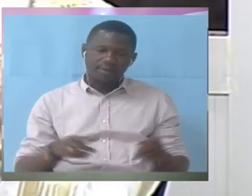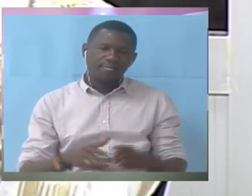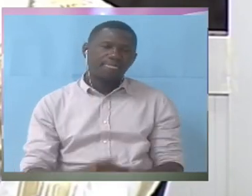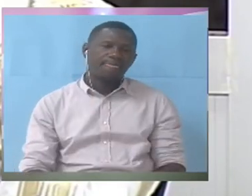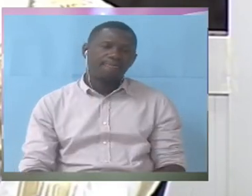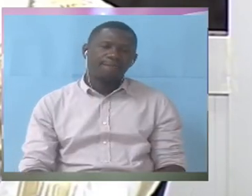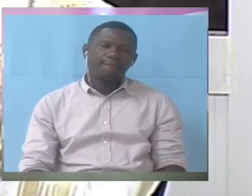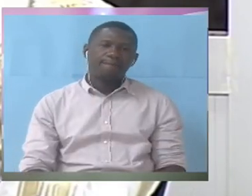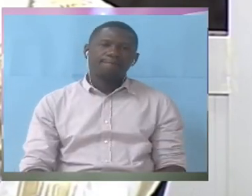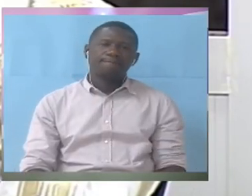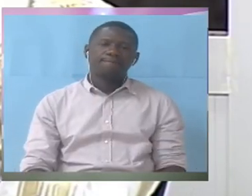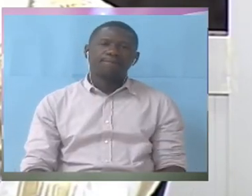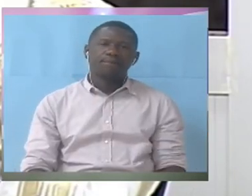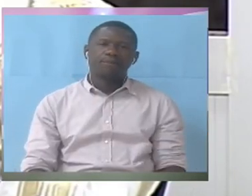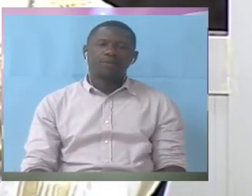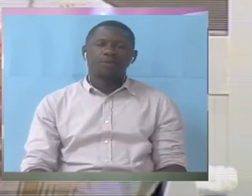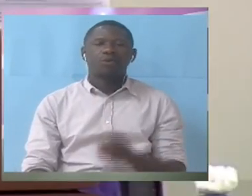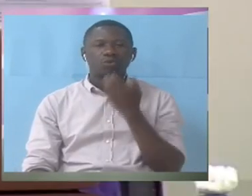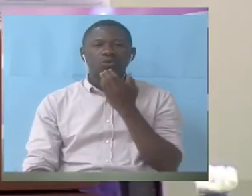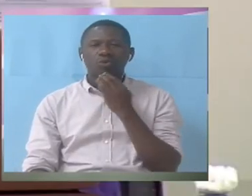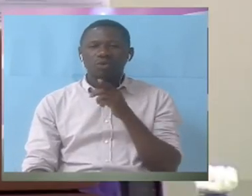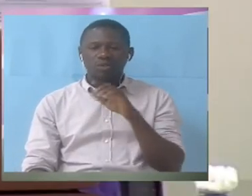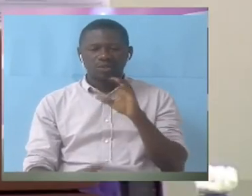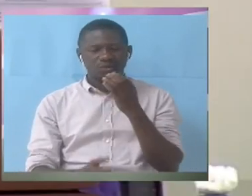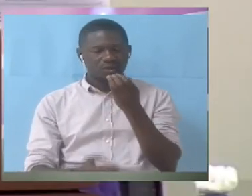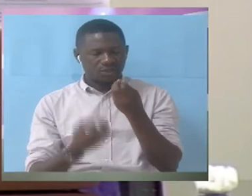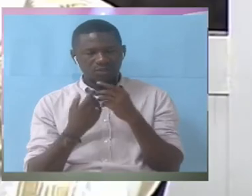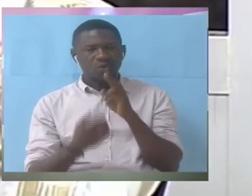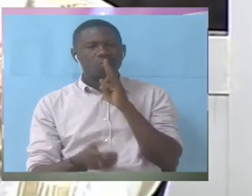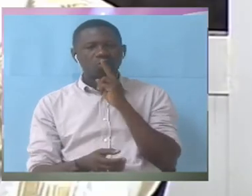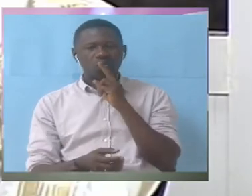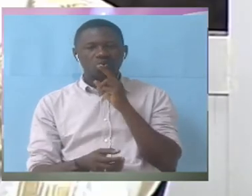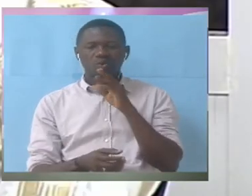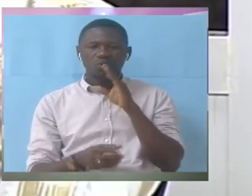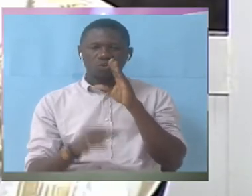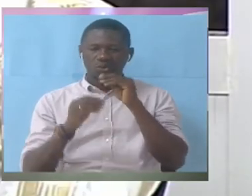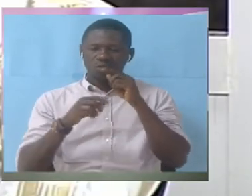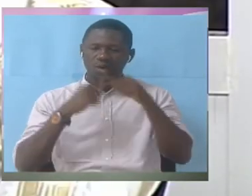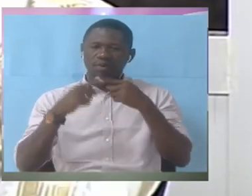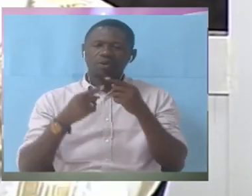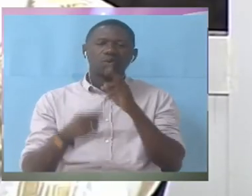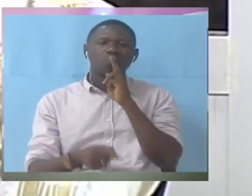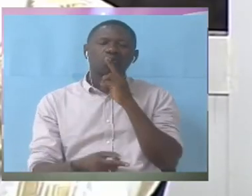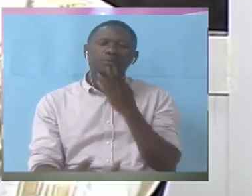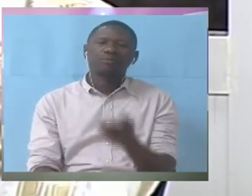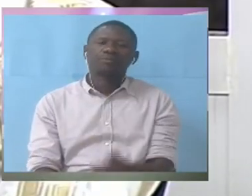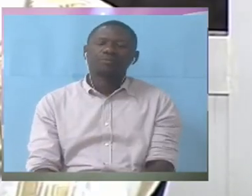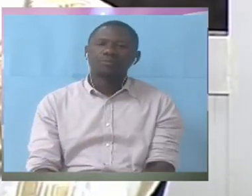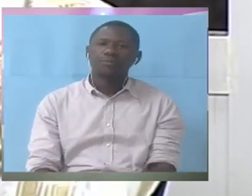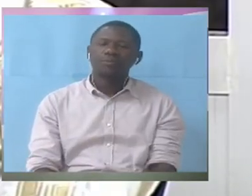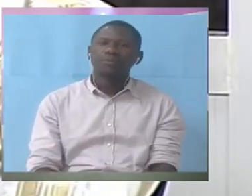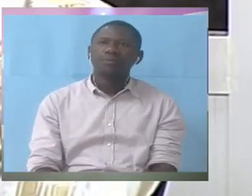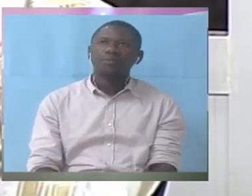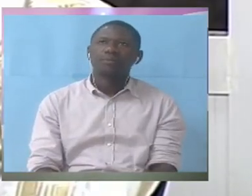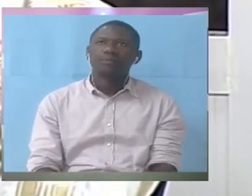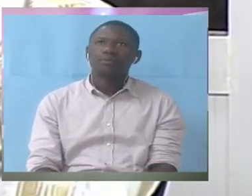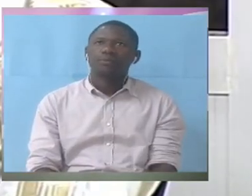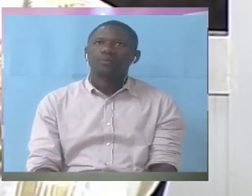ak li xew sorry can you tell us who you're referring to wan mu wax ñu kan ngay wax nu I'm referring